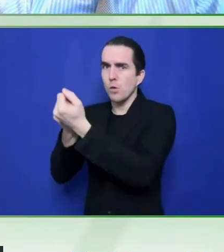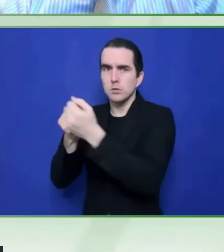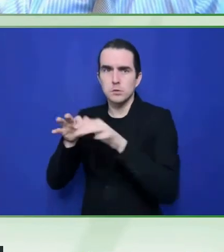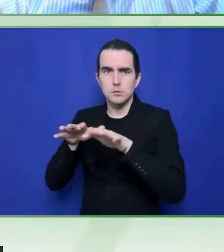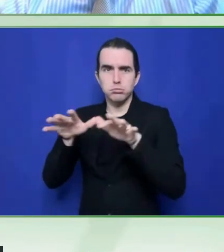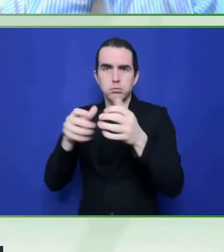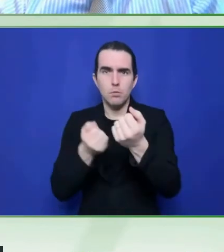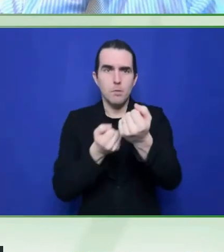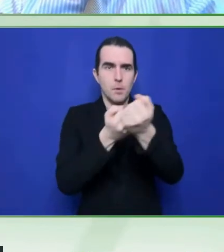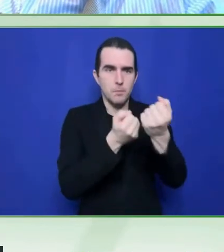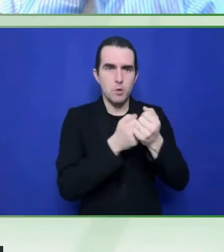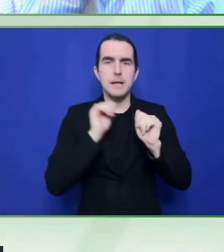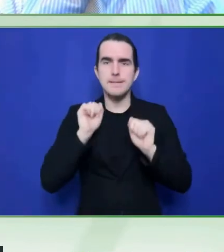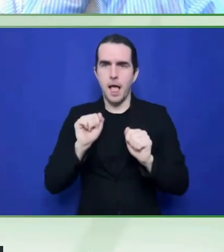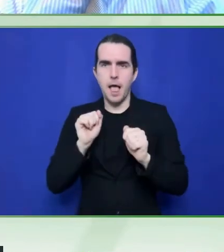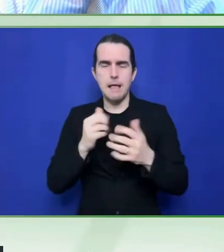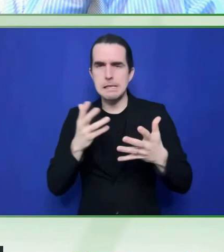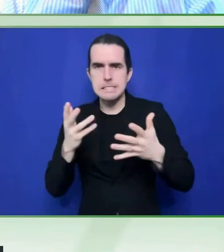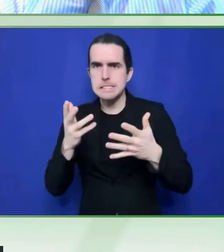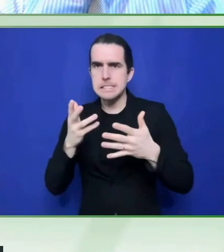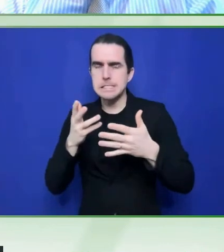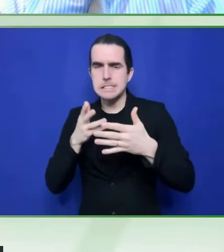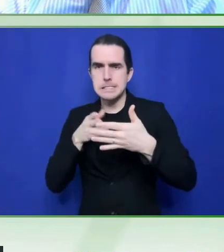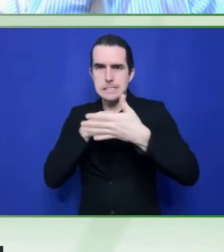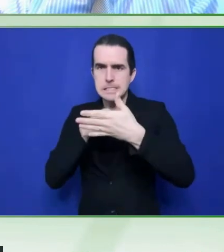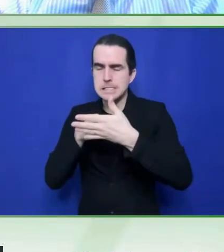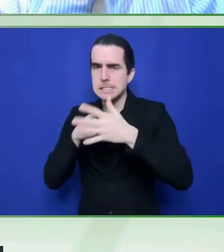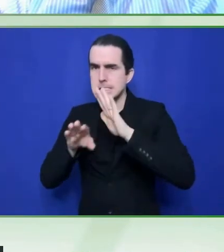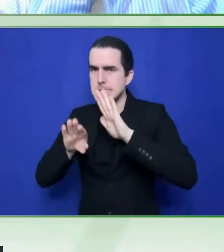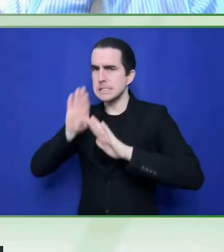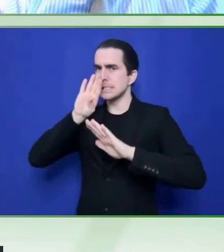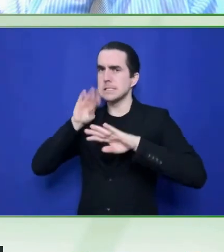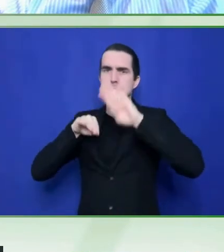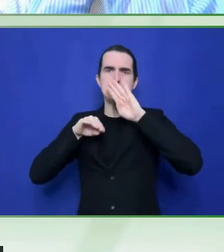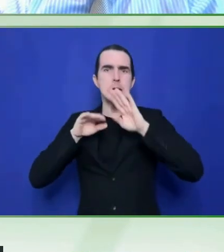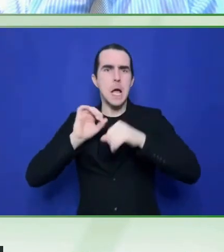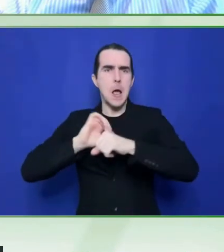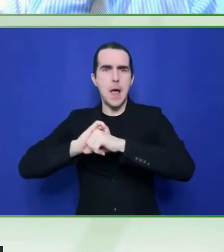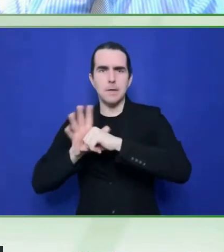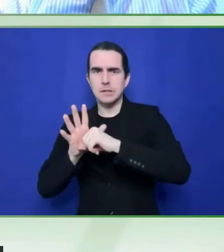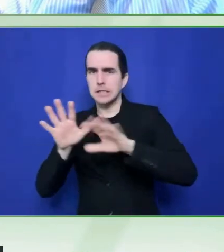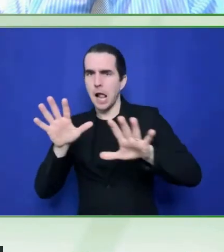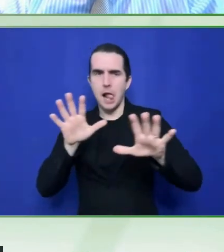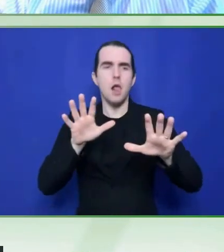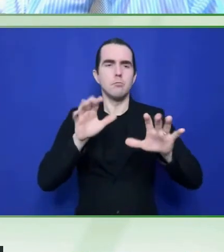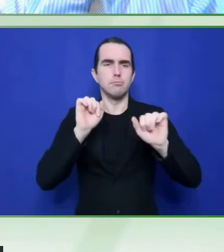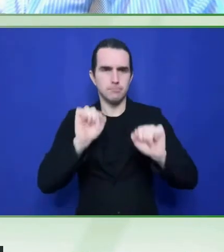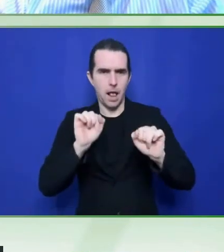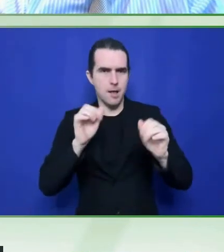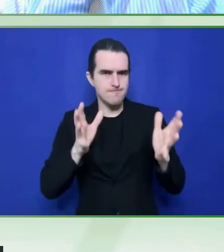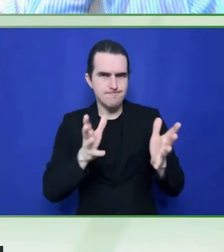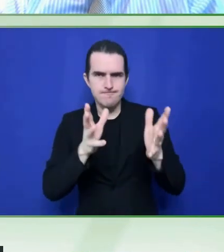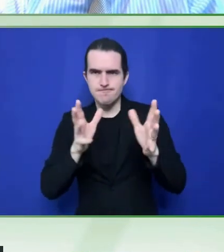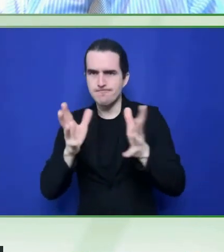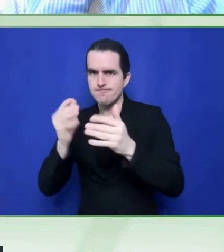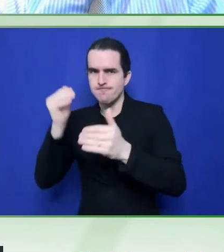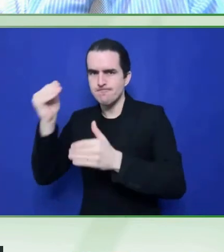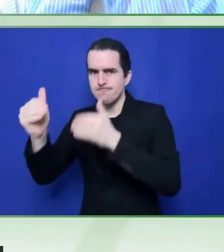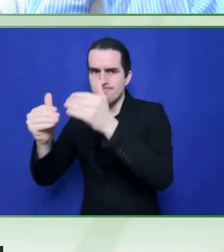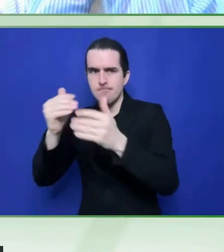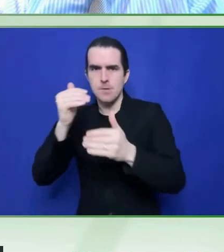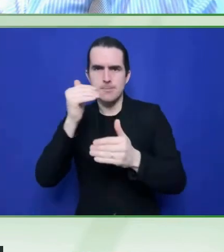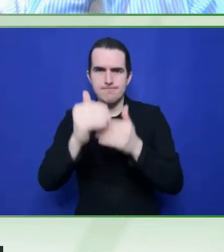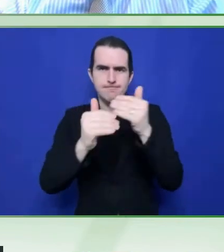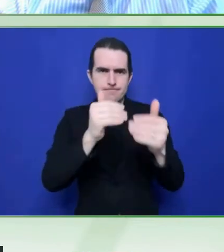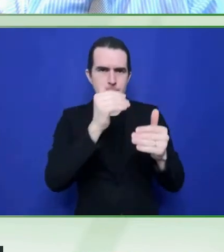Now, the future is a hybrid working model. So we designed our workspaces. We have now